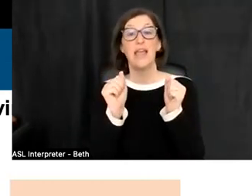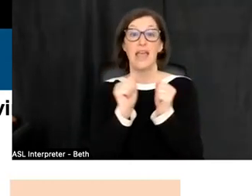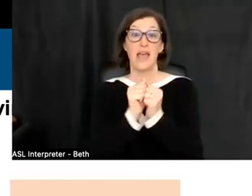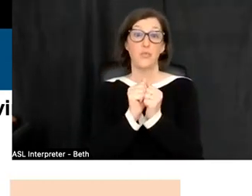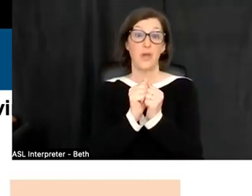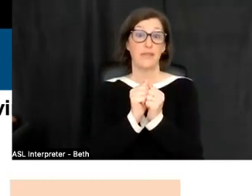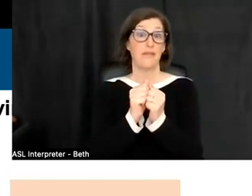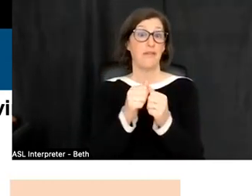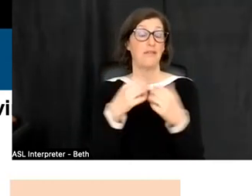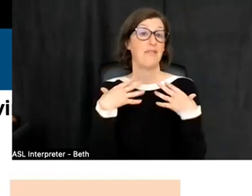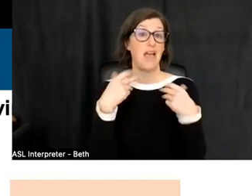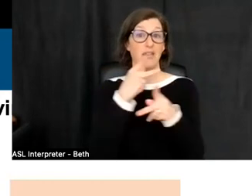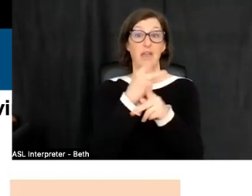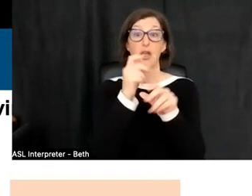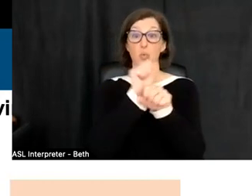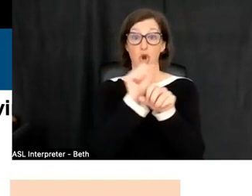healthcare